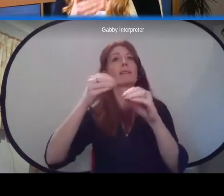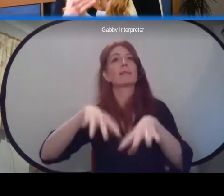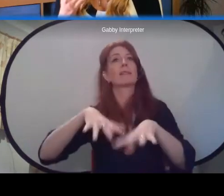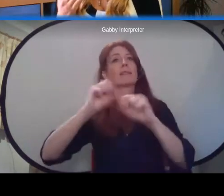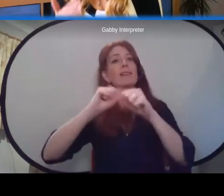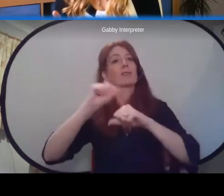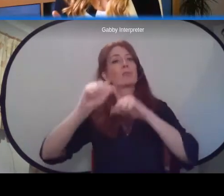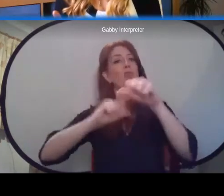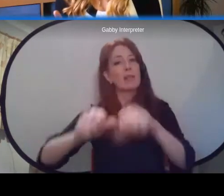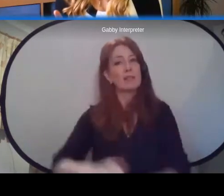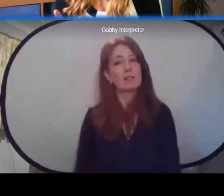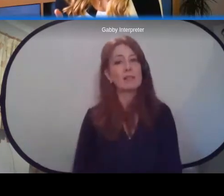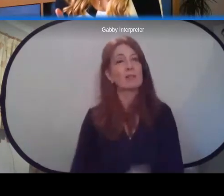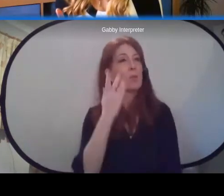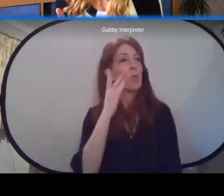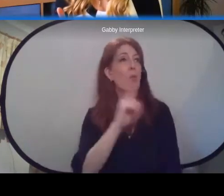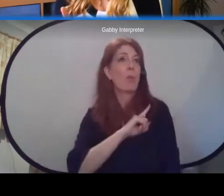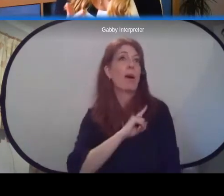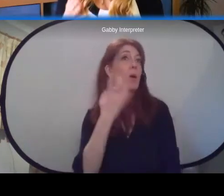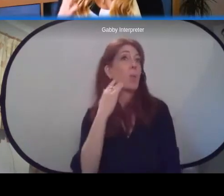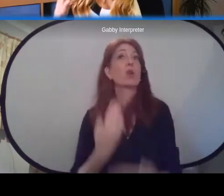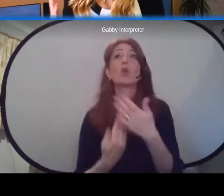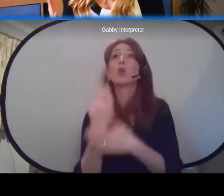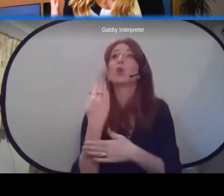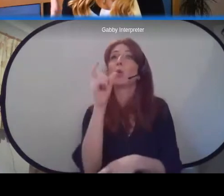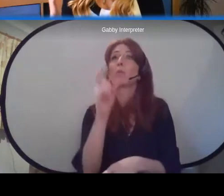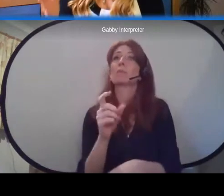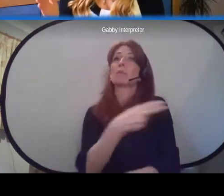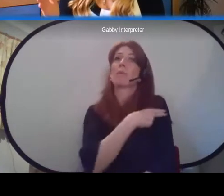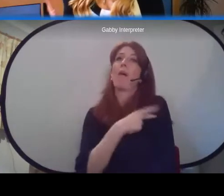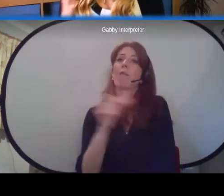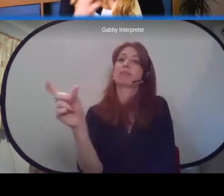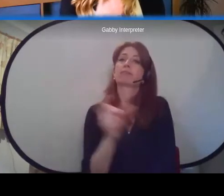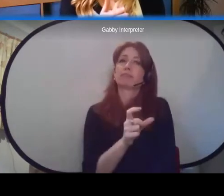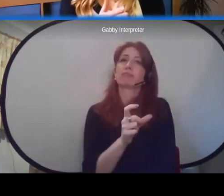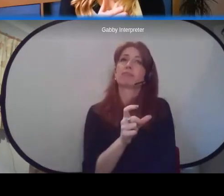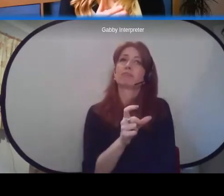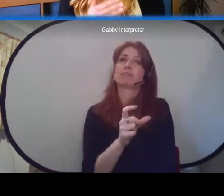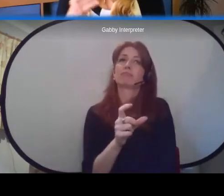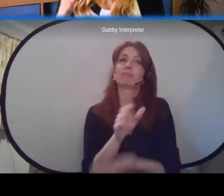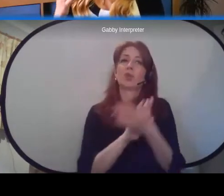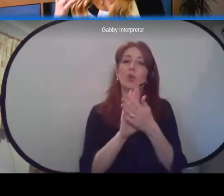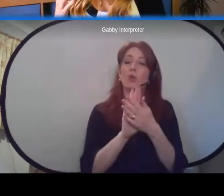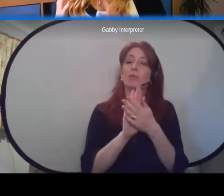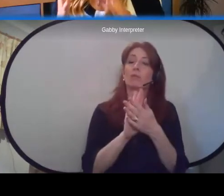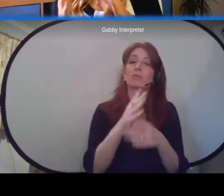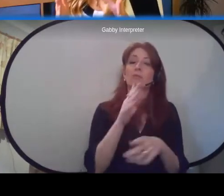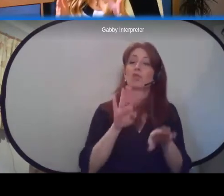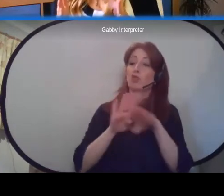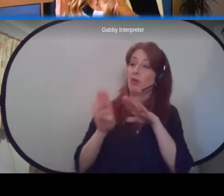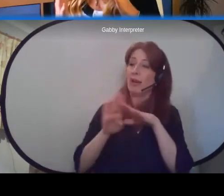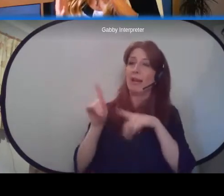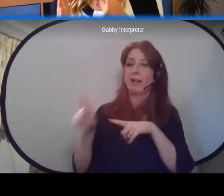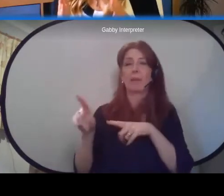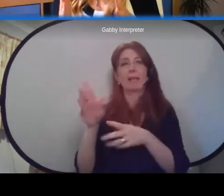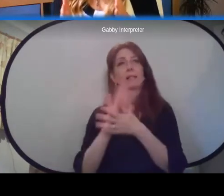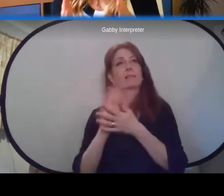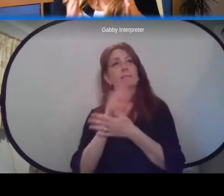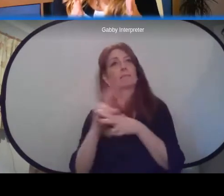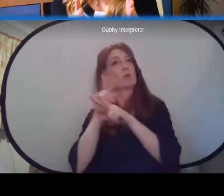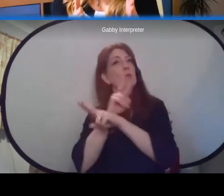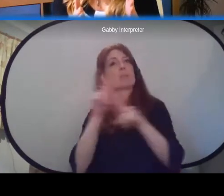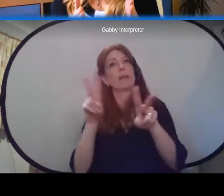you've got new employees coming on, it isn't somebody training them. It's a video about how